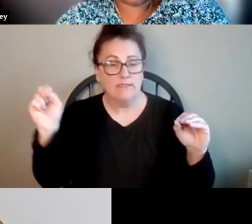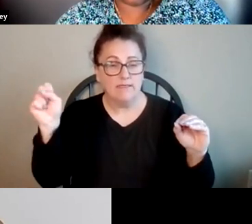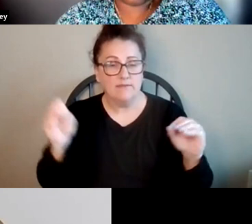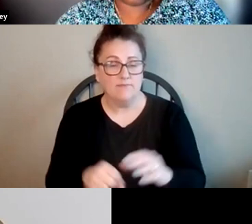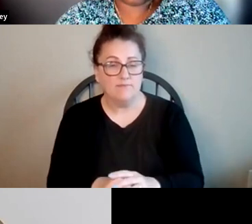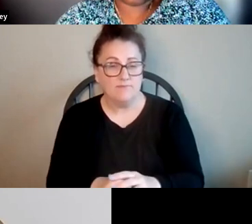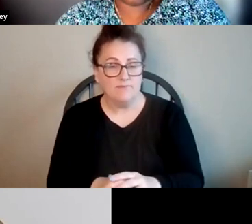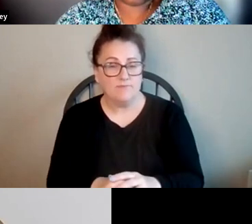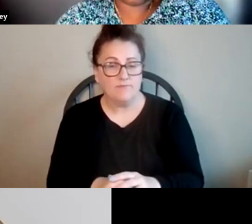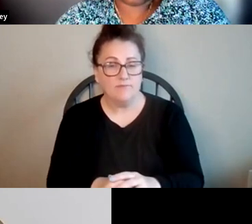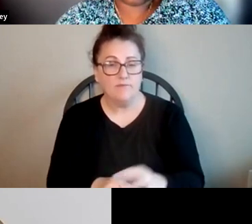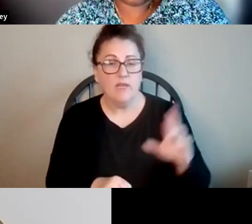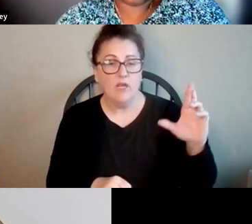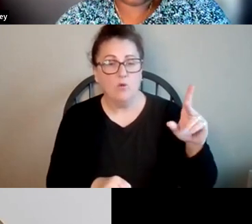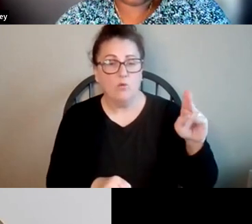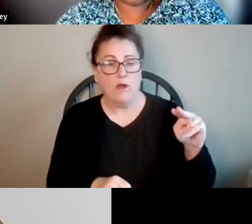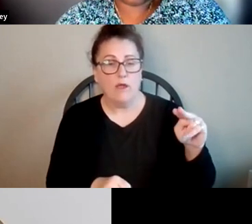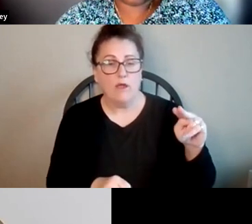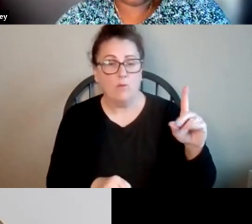Yes. Mr. Roundtree?